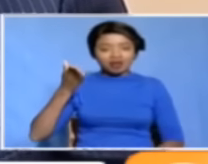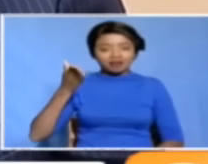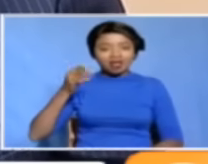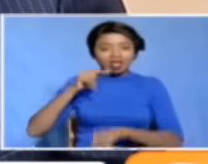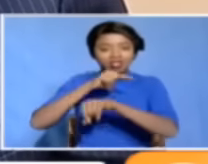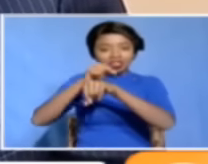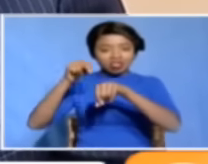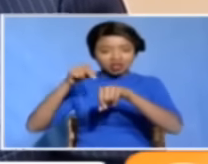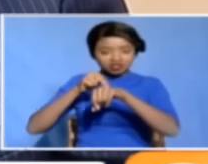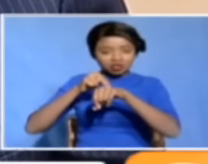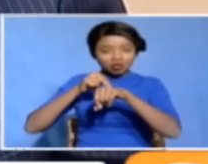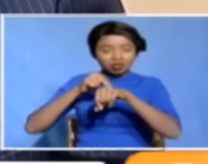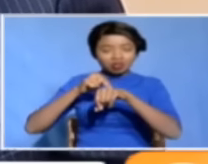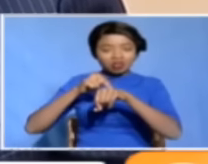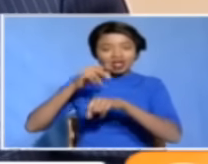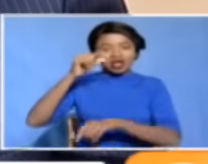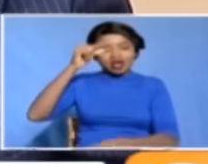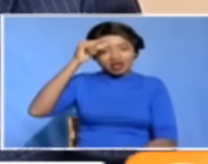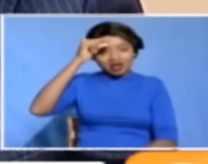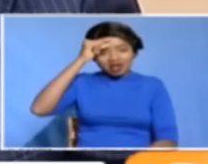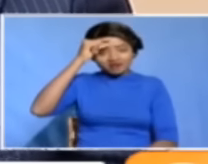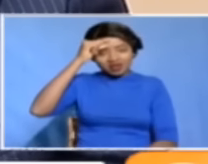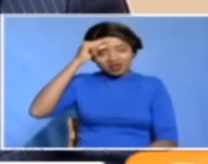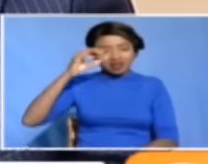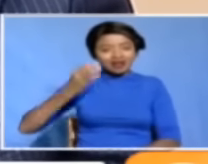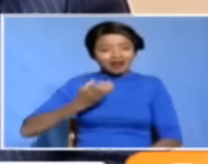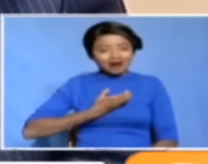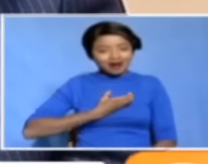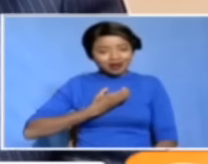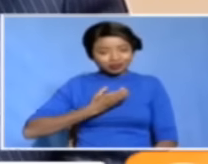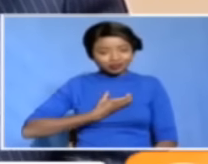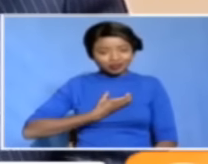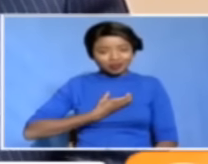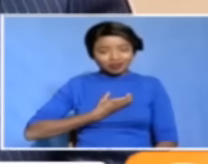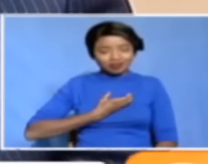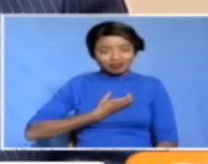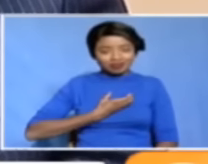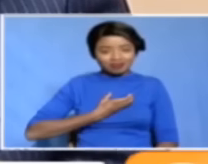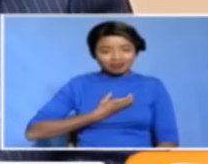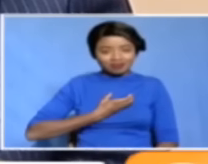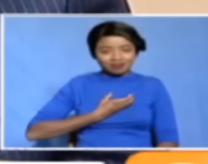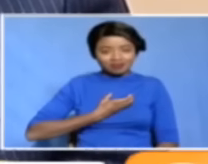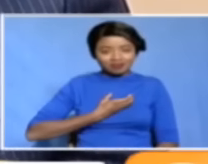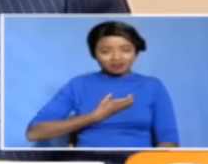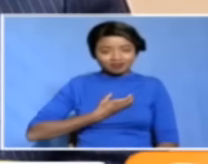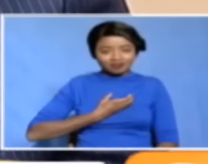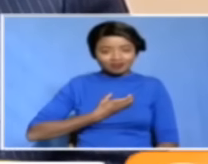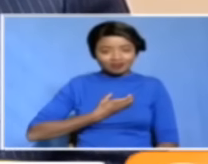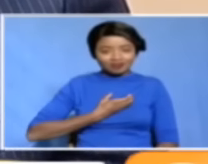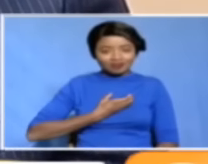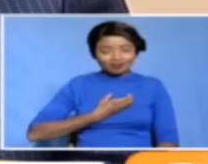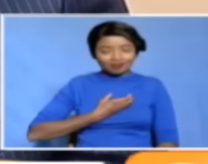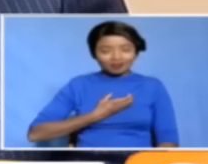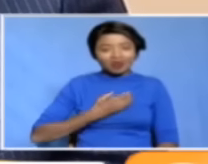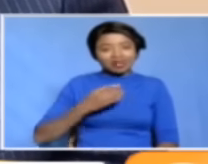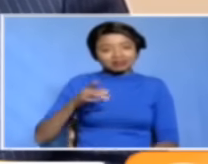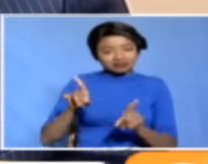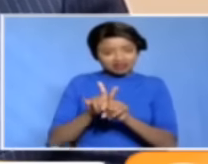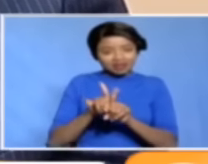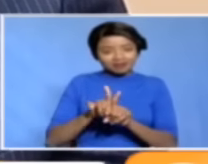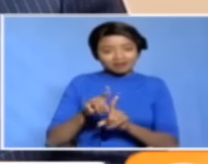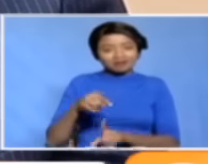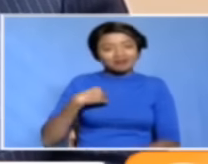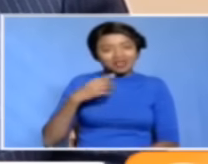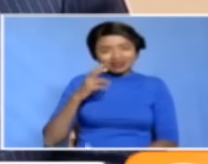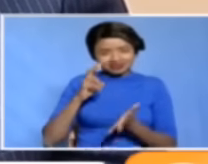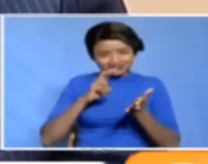National Governing Council, chaired by the president, who is our party leader. Number three, I have read the 9 points